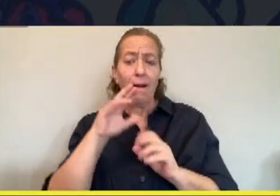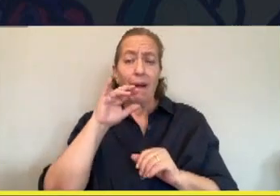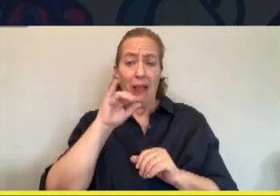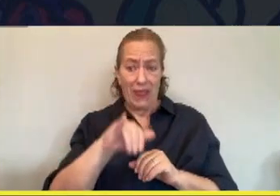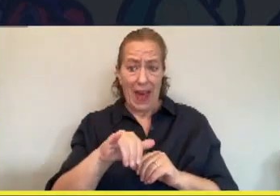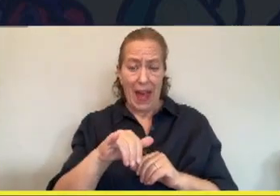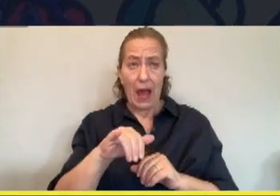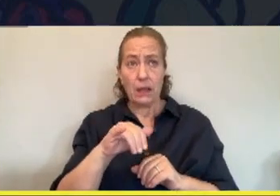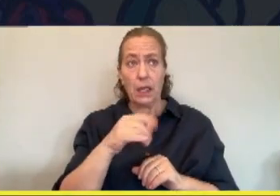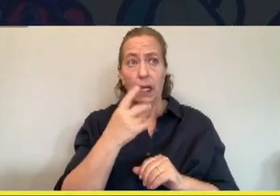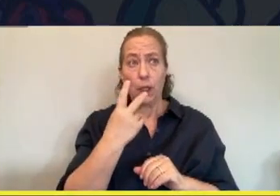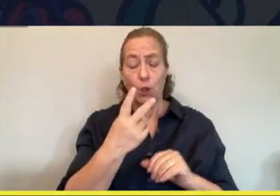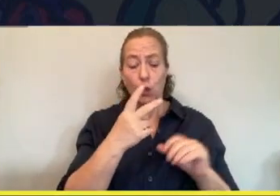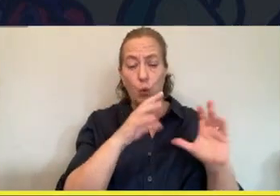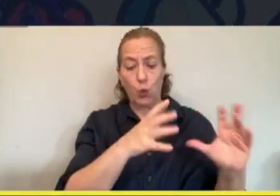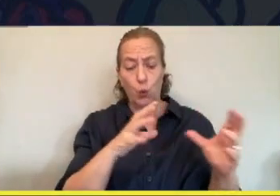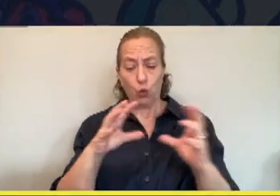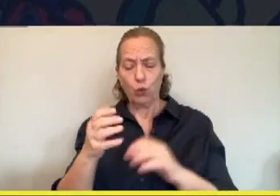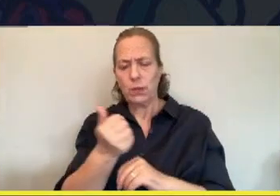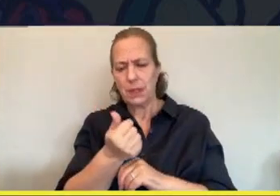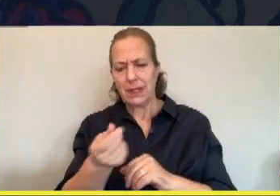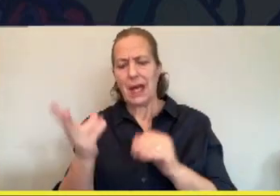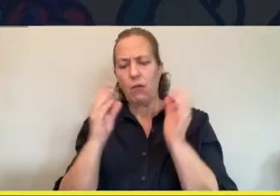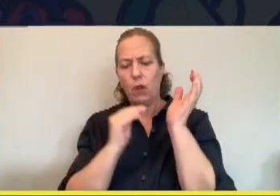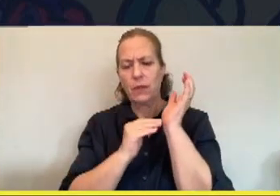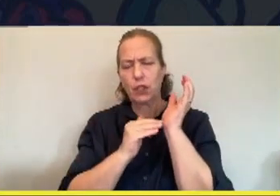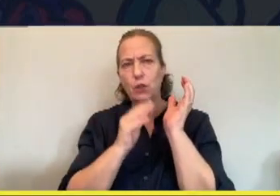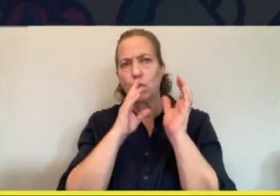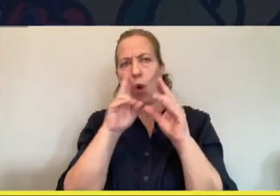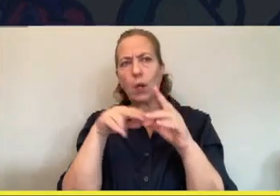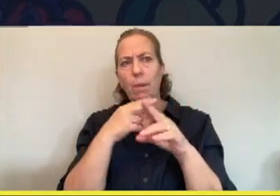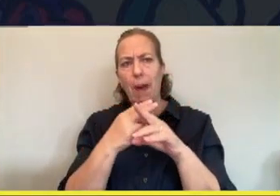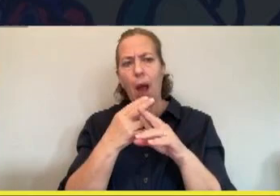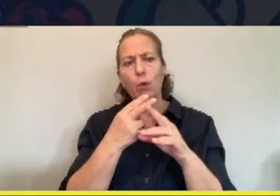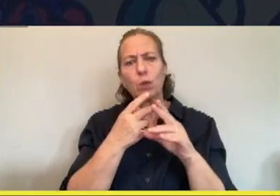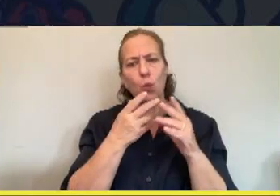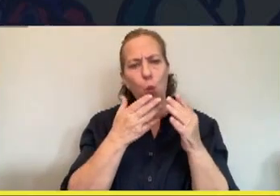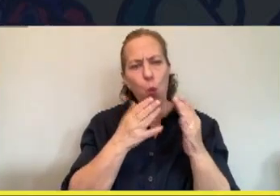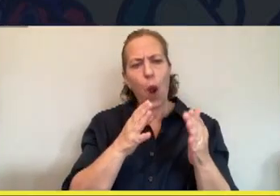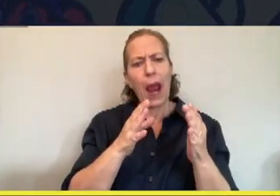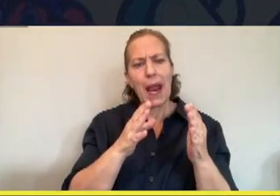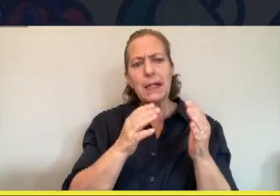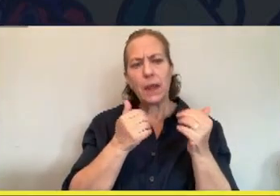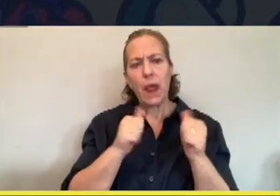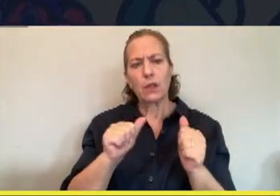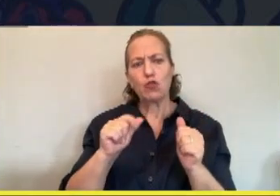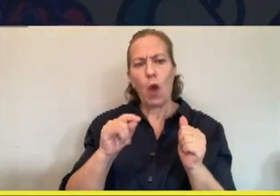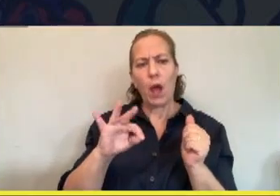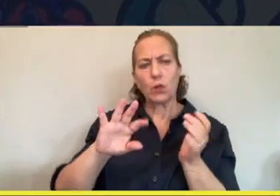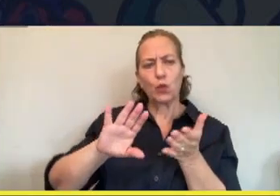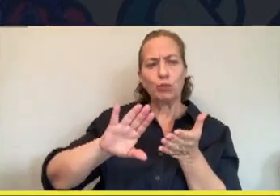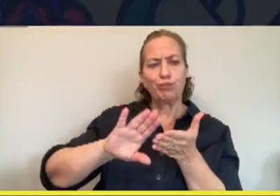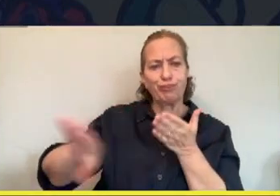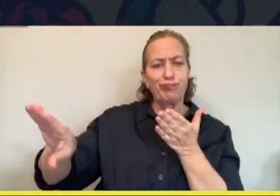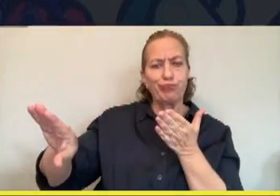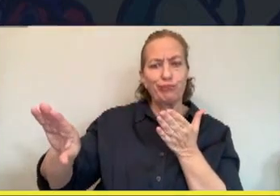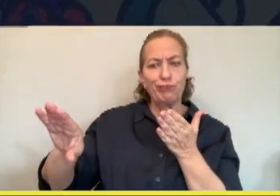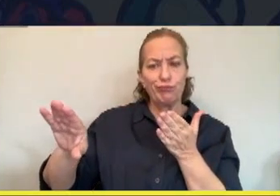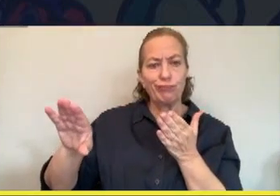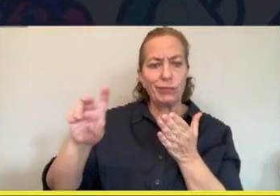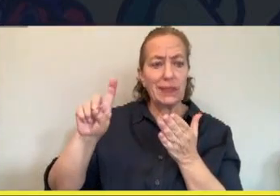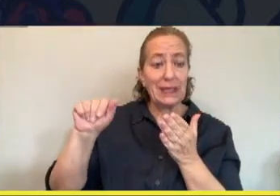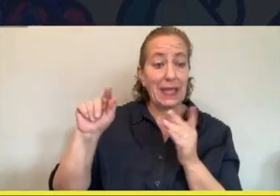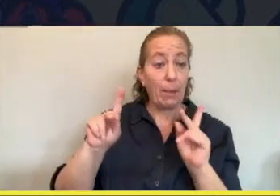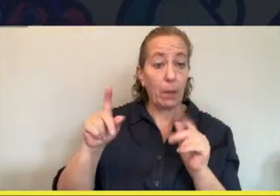groups, several physicians spoke about strategies that they use to discharge people with disabilities from their practice. This includes saying that they don't